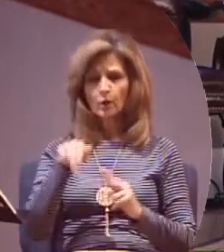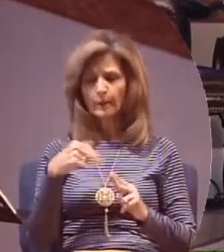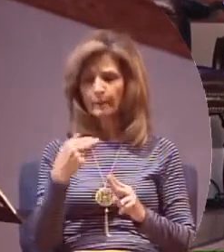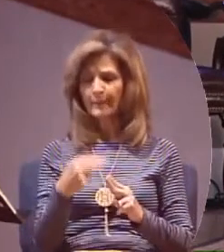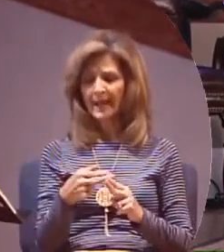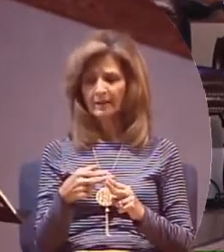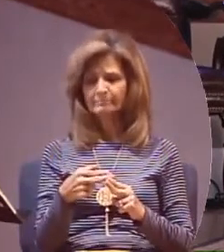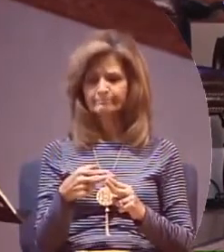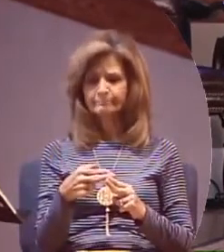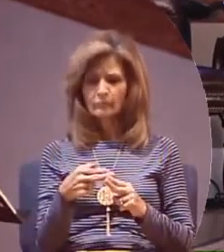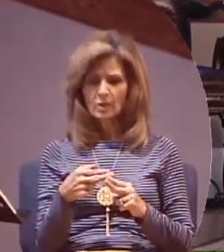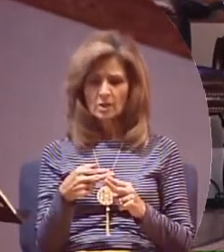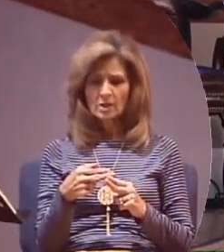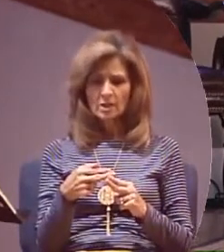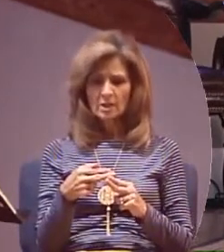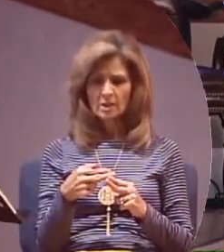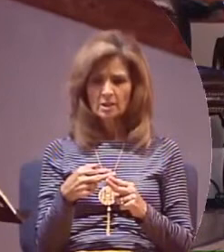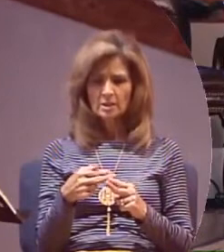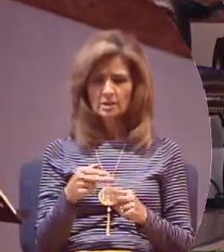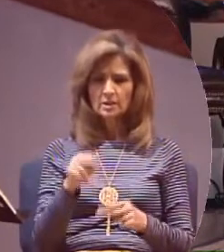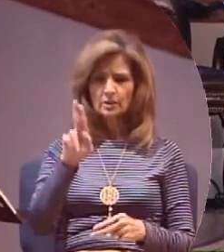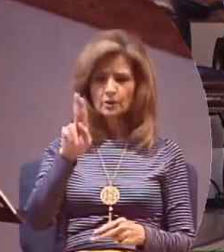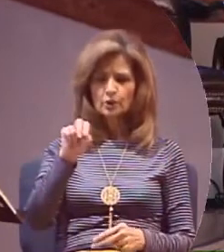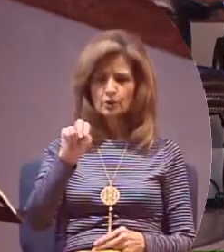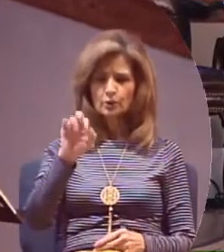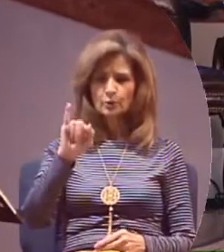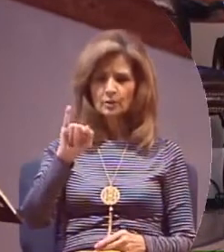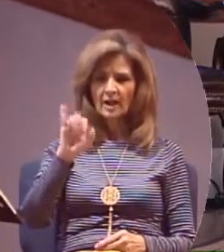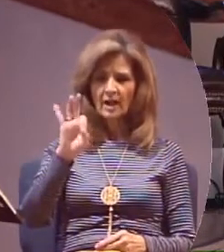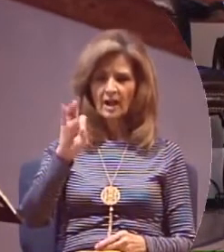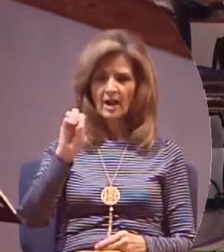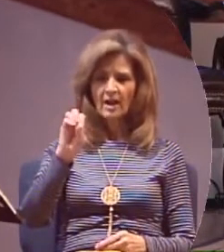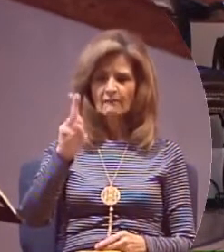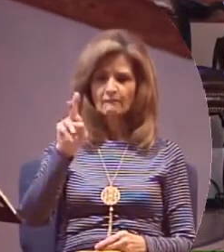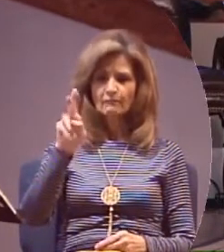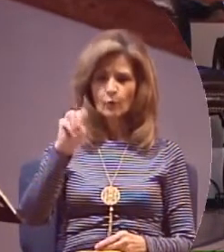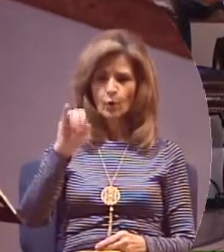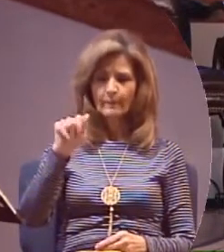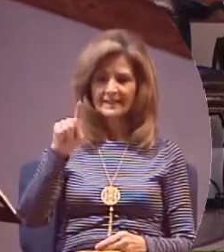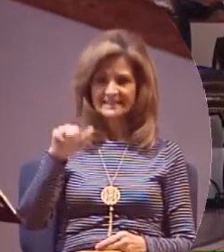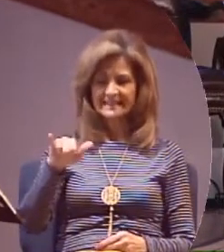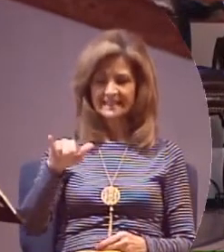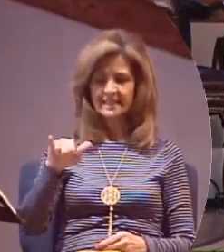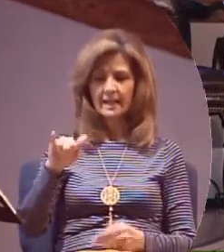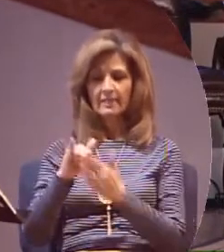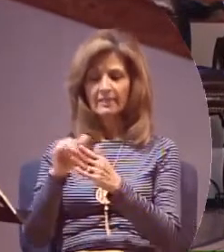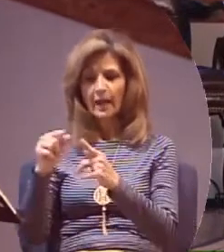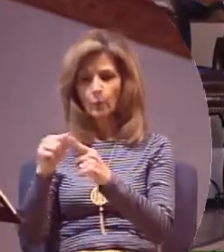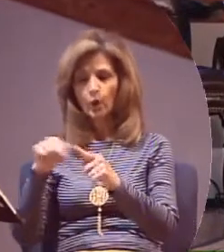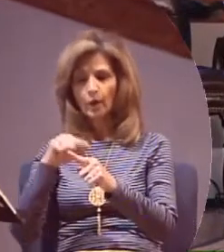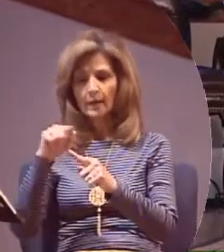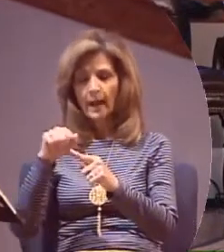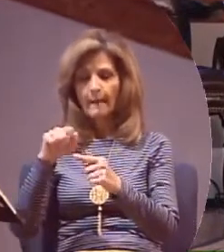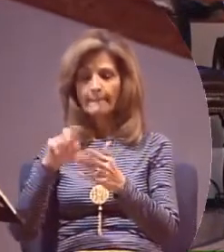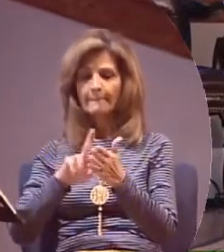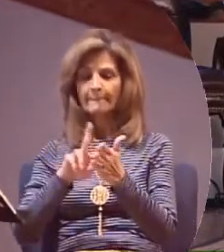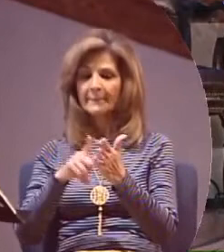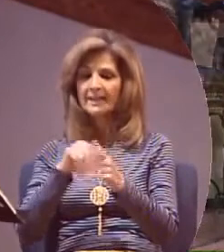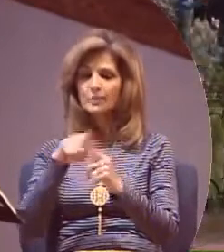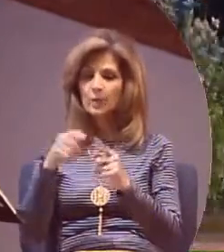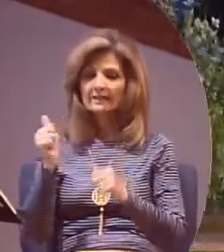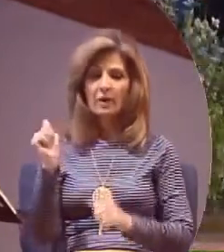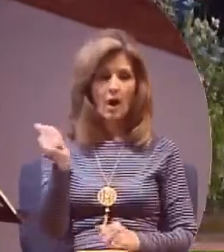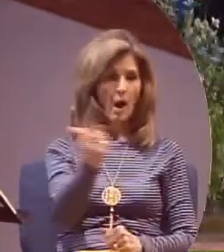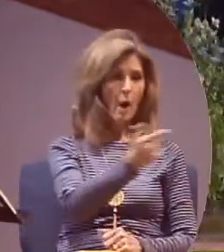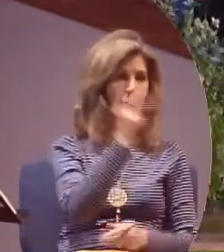uniformity. There's a difference between unity and uniformity. Uniformity is when everybody's dressed alike. They look